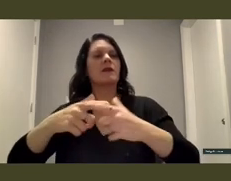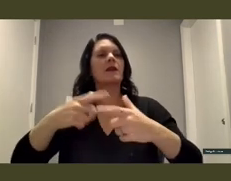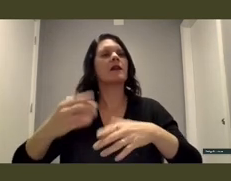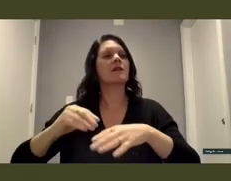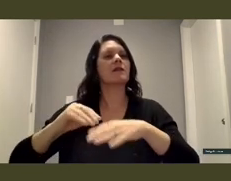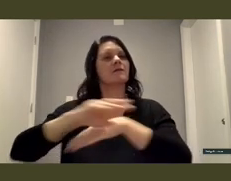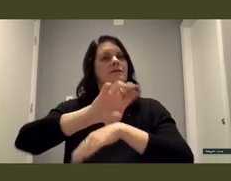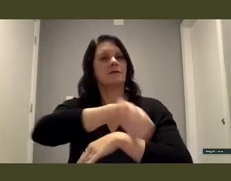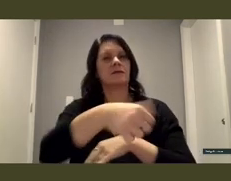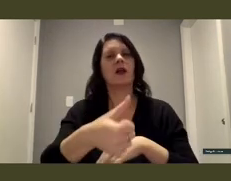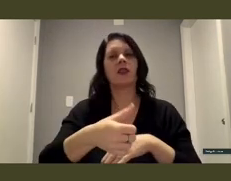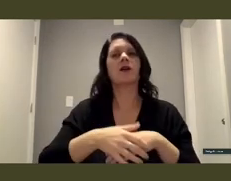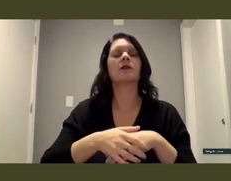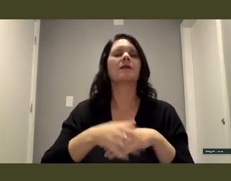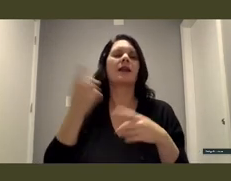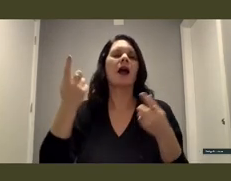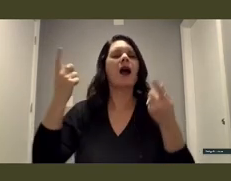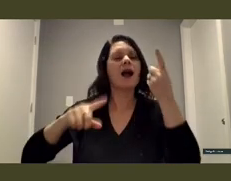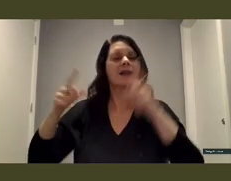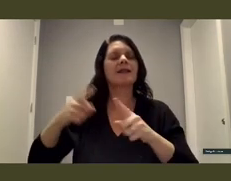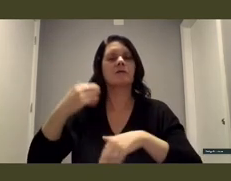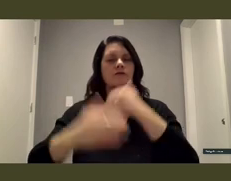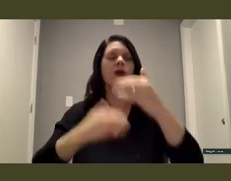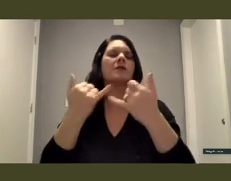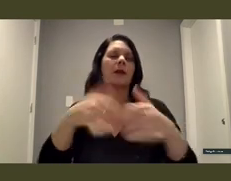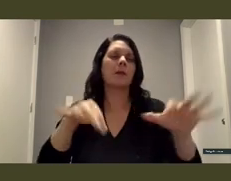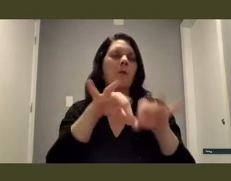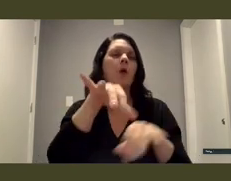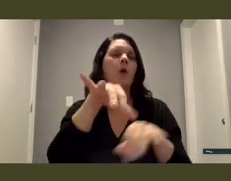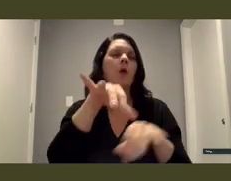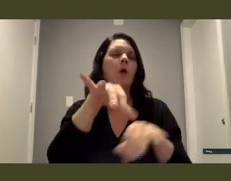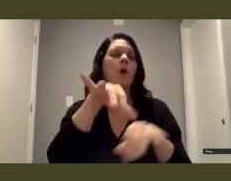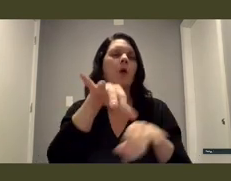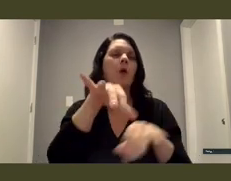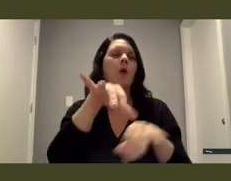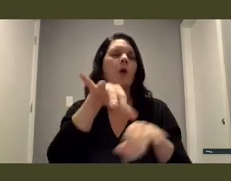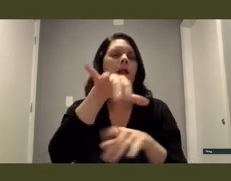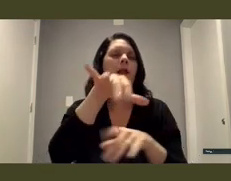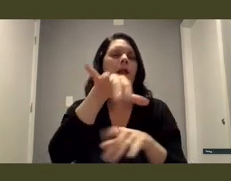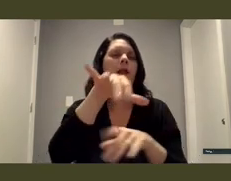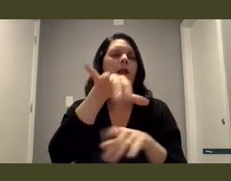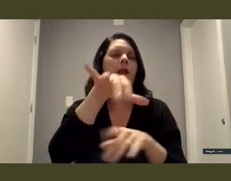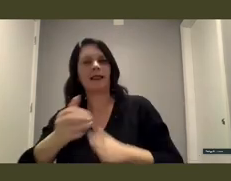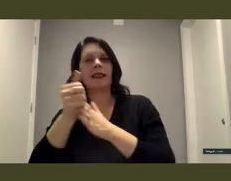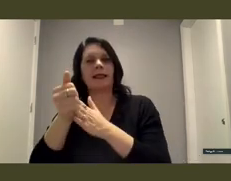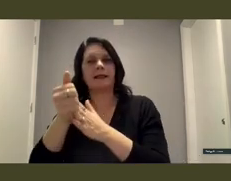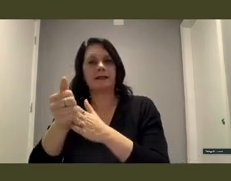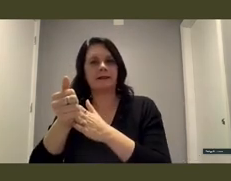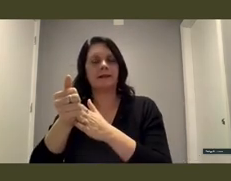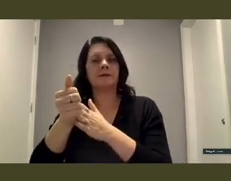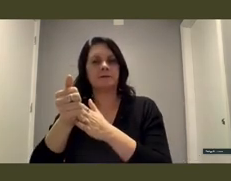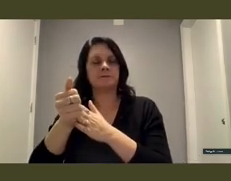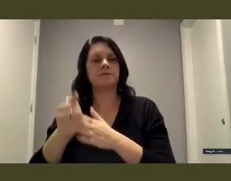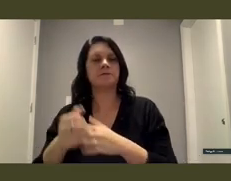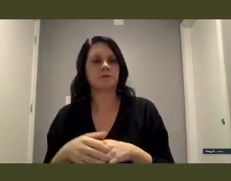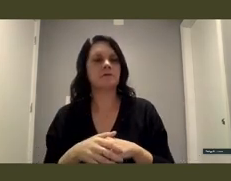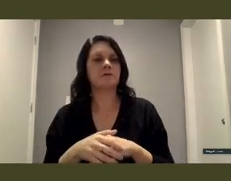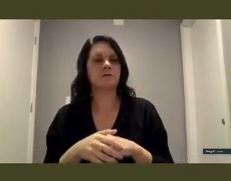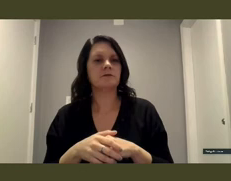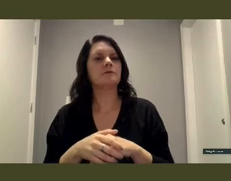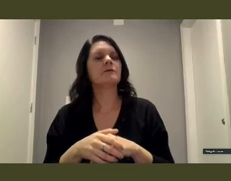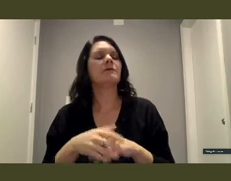the consensus process, because the other things wouldn't happen. But I think it's also fair that you can sort of overtake the process and do more and